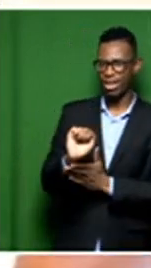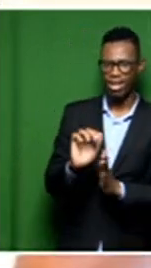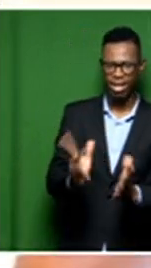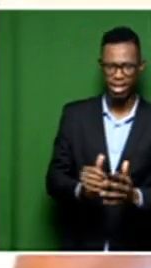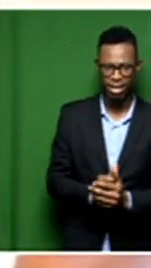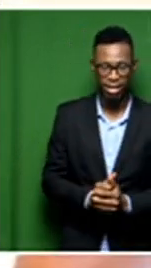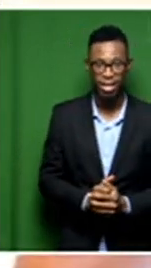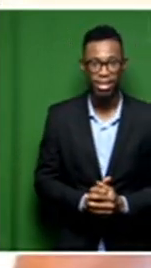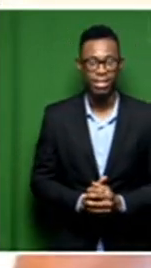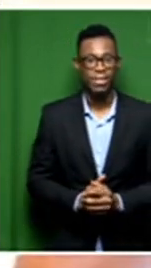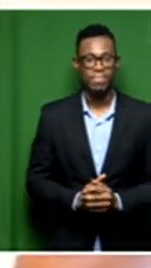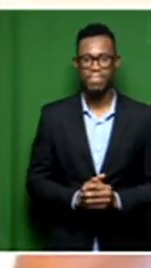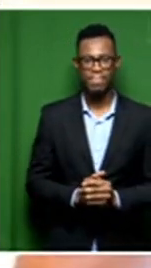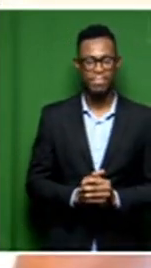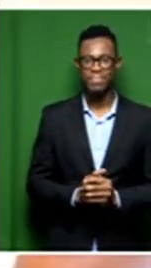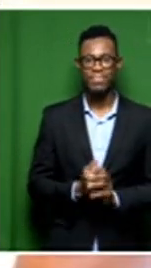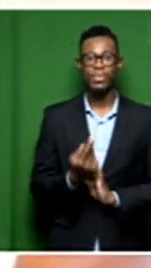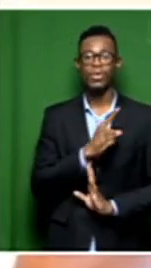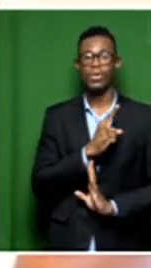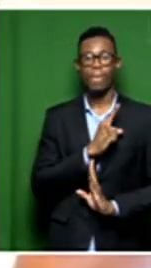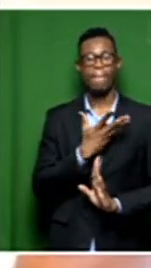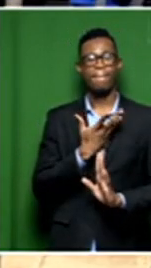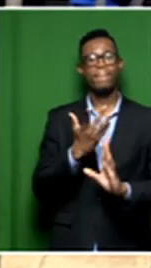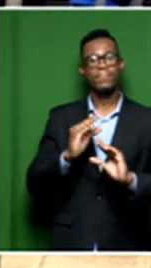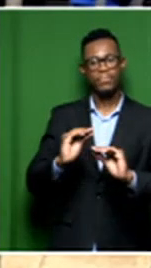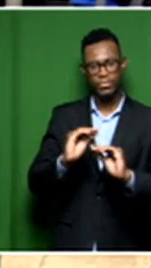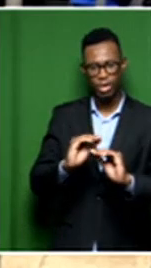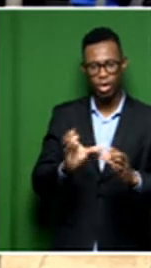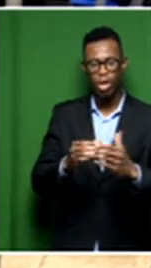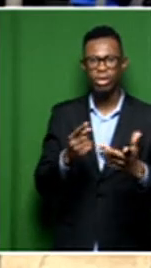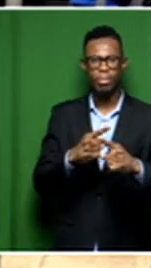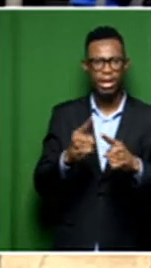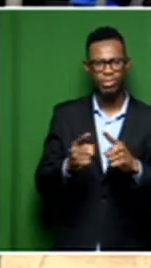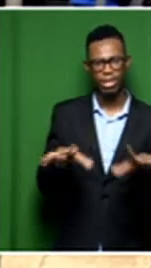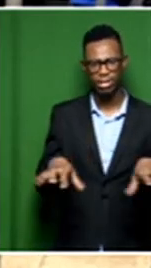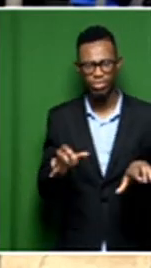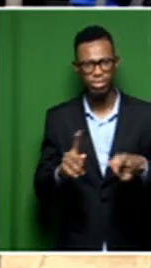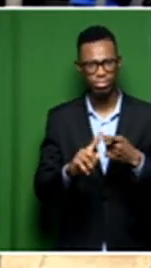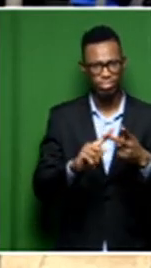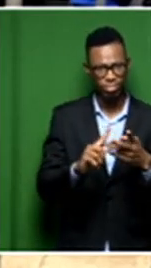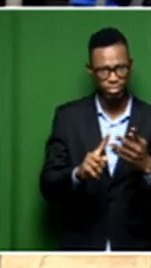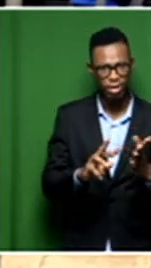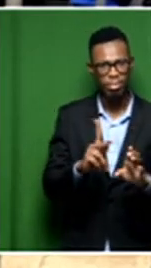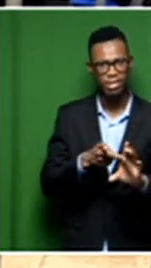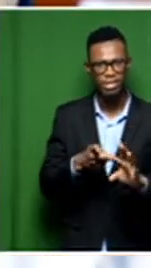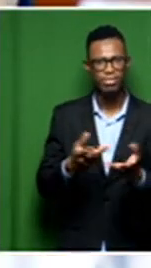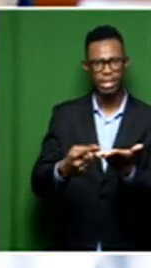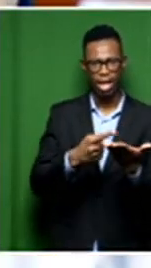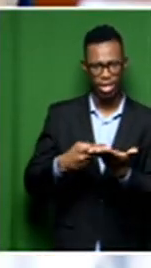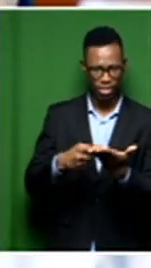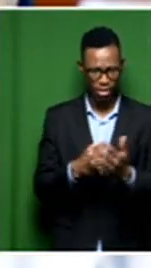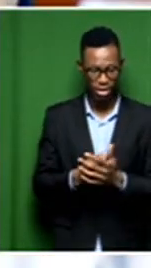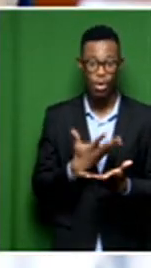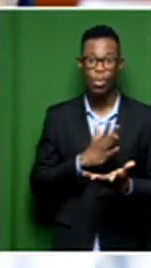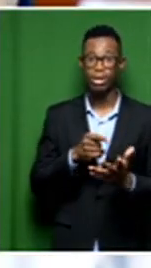educators enlighten and enrich classroom learning with playful activities and participative dialogue. Now,